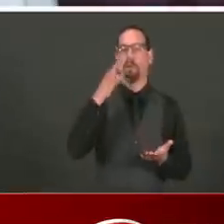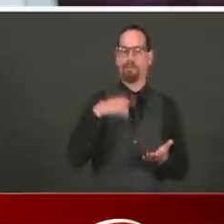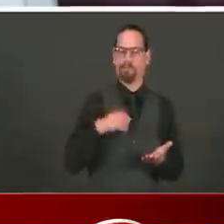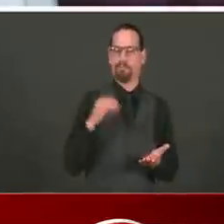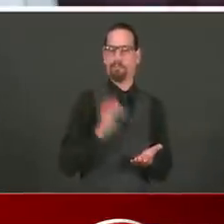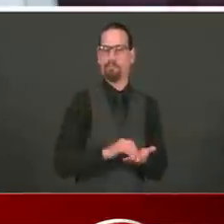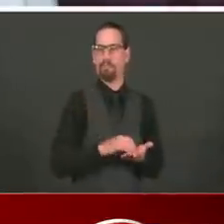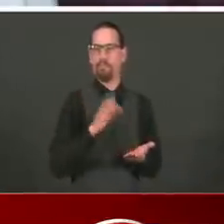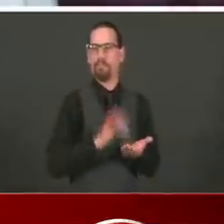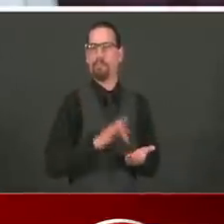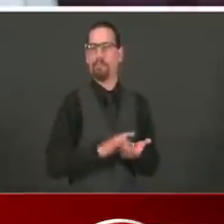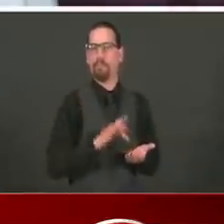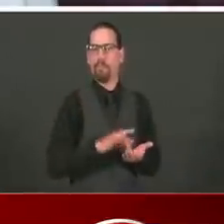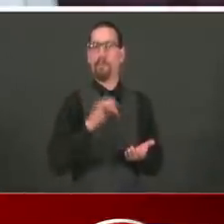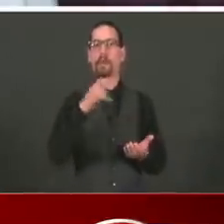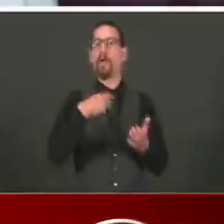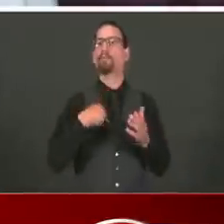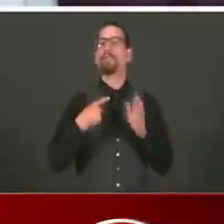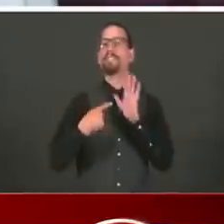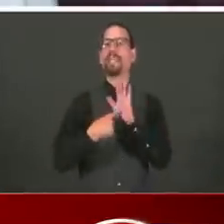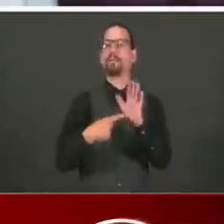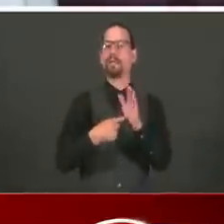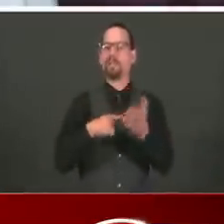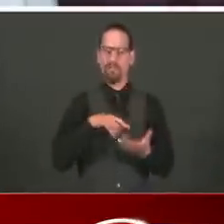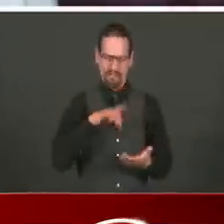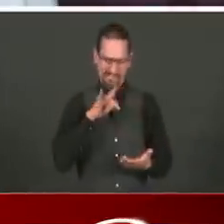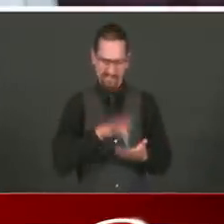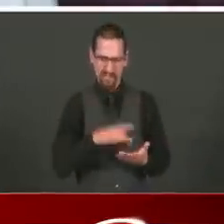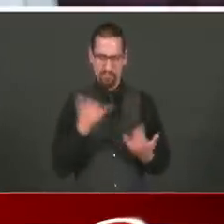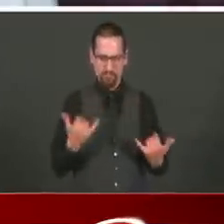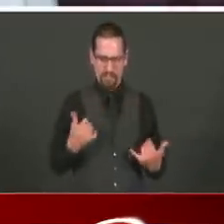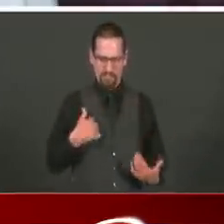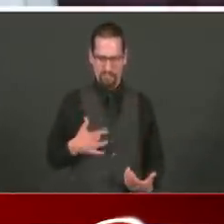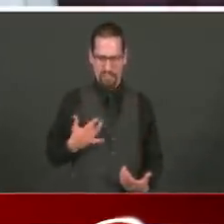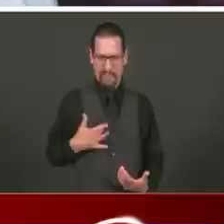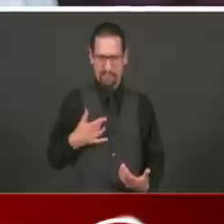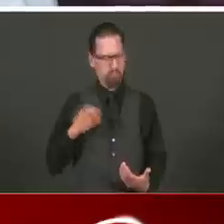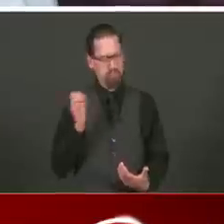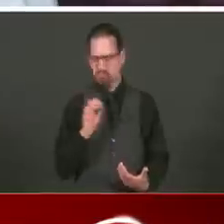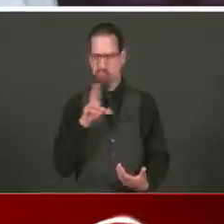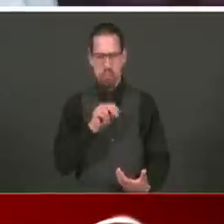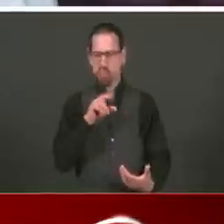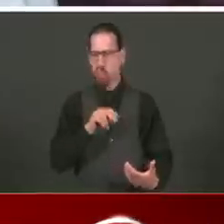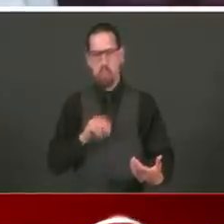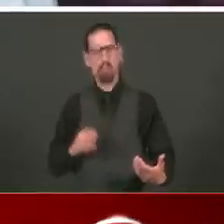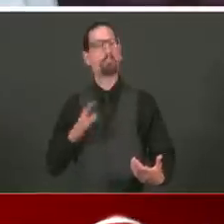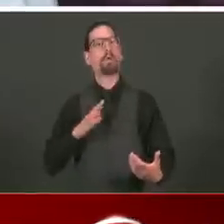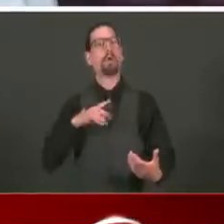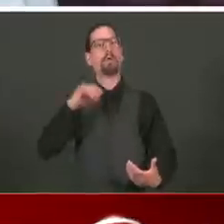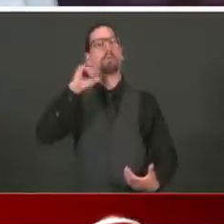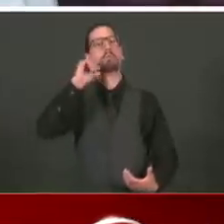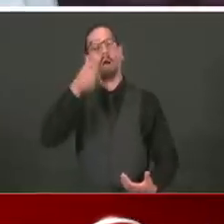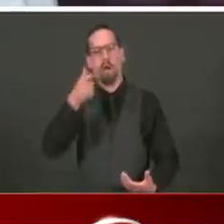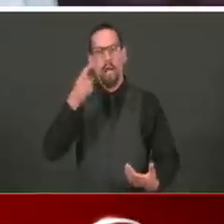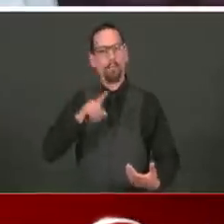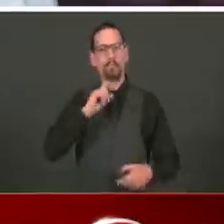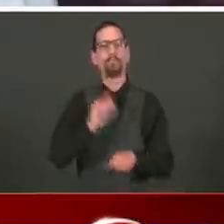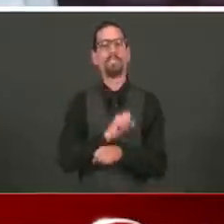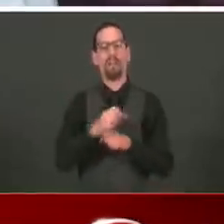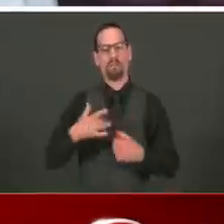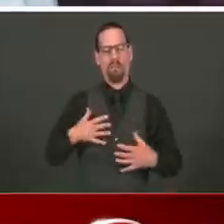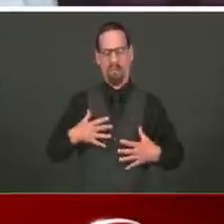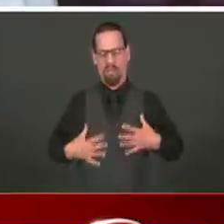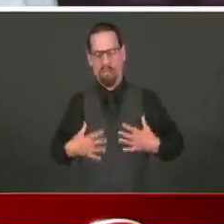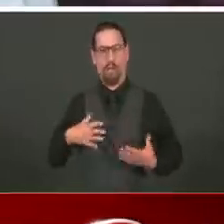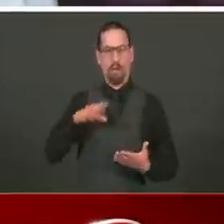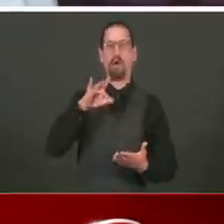I started to feel sick. This is consistent with our overall approach to the virus. Testing. In